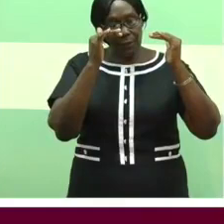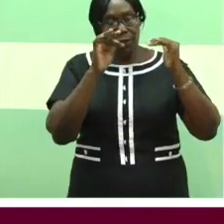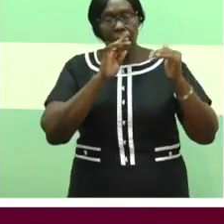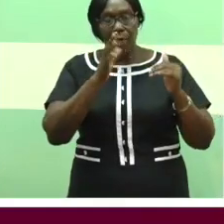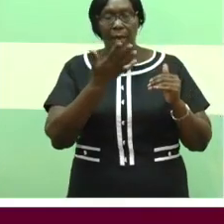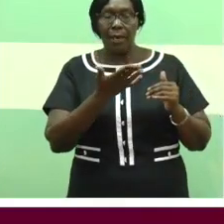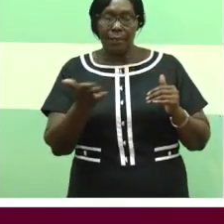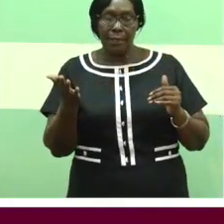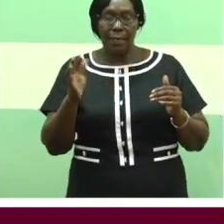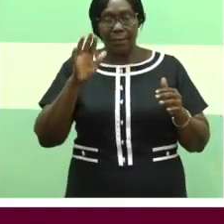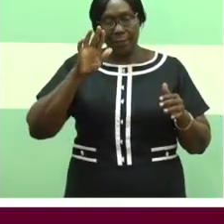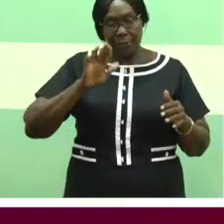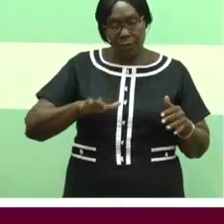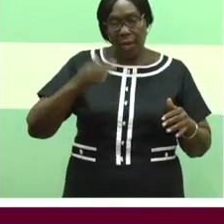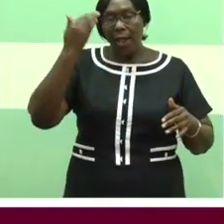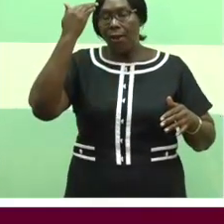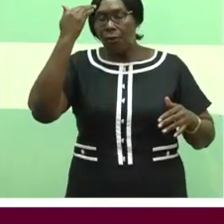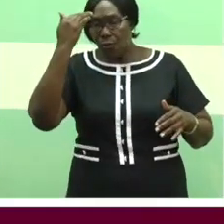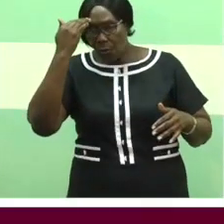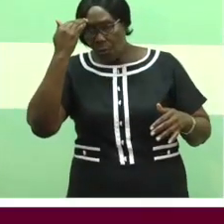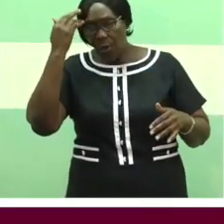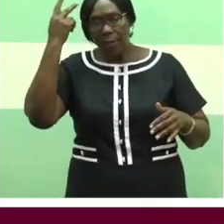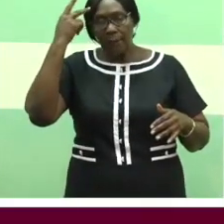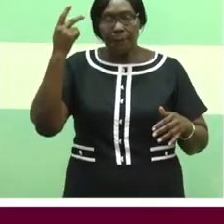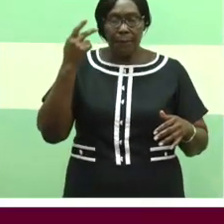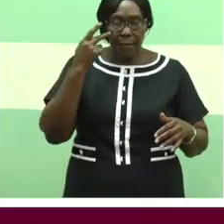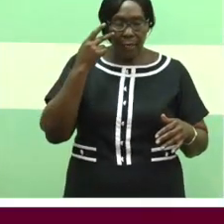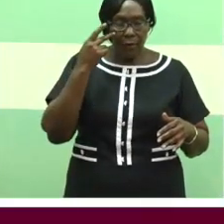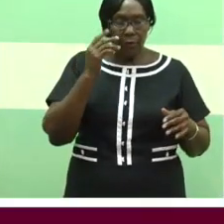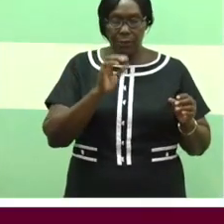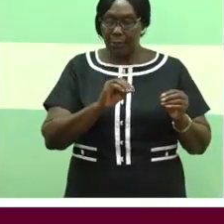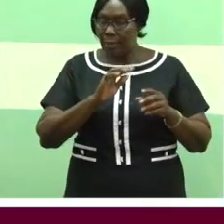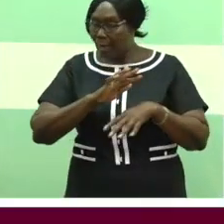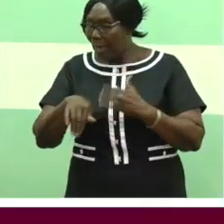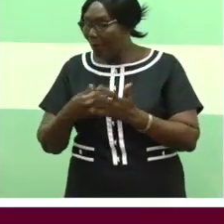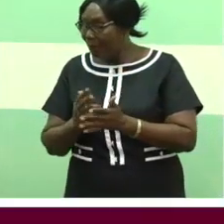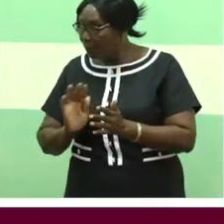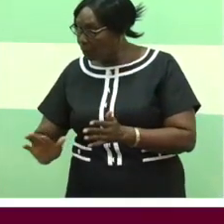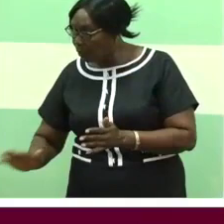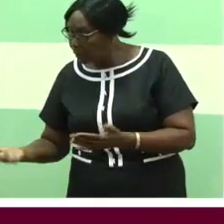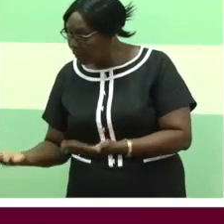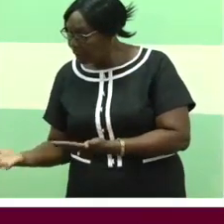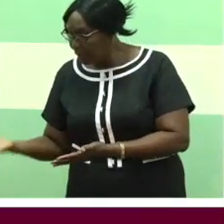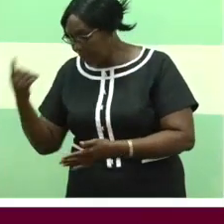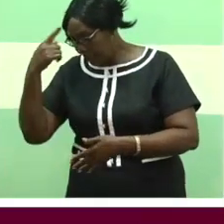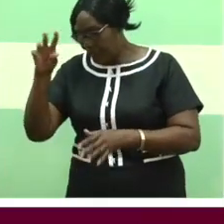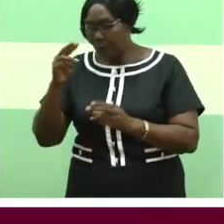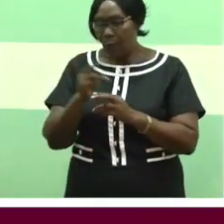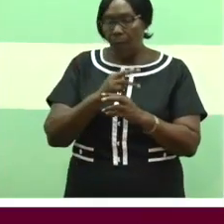and the child knows this, and the parents would have already put things in place to support the child.